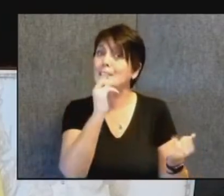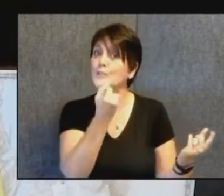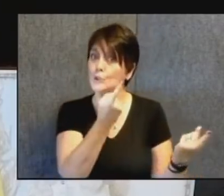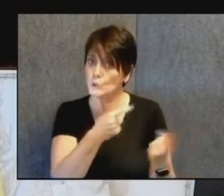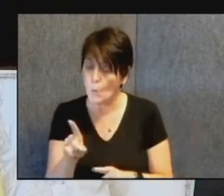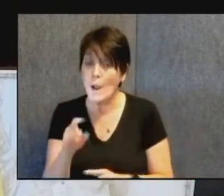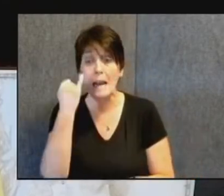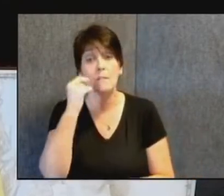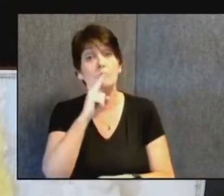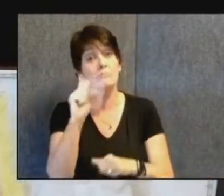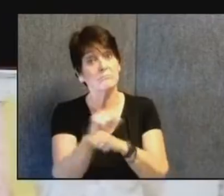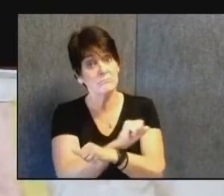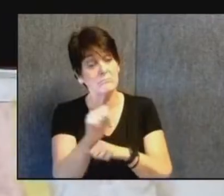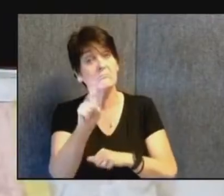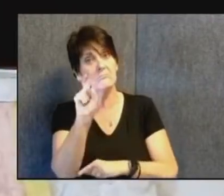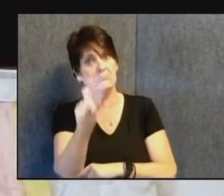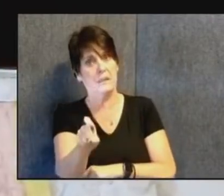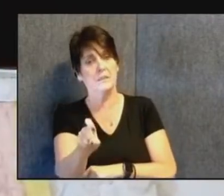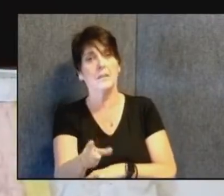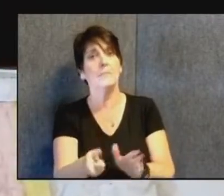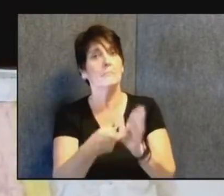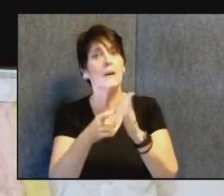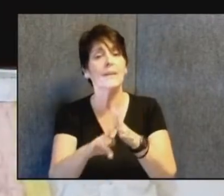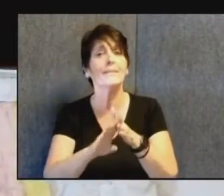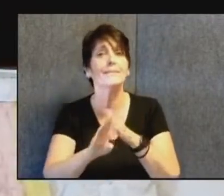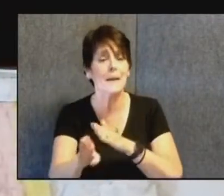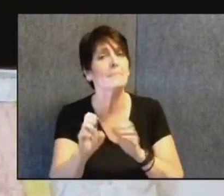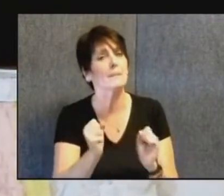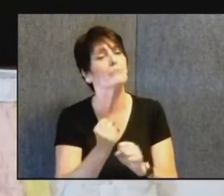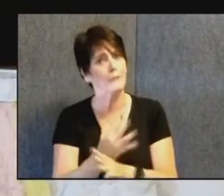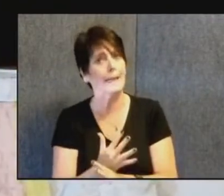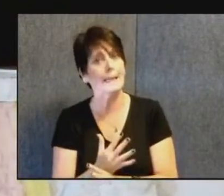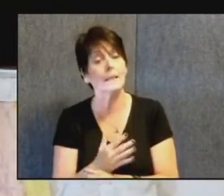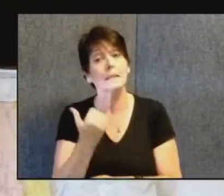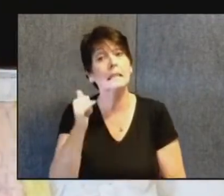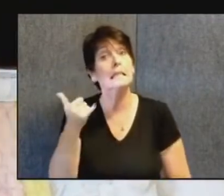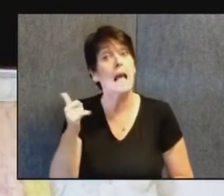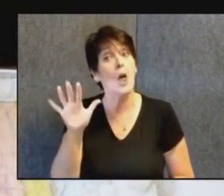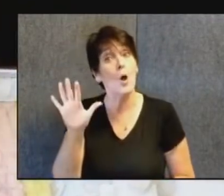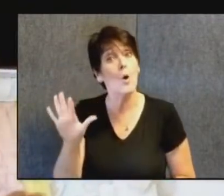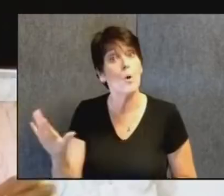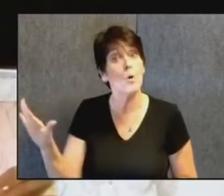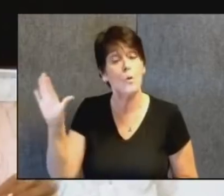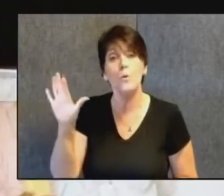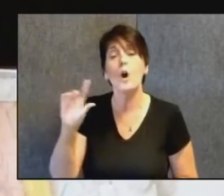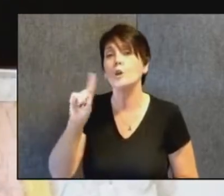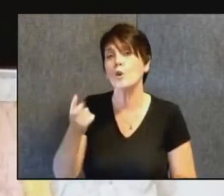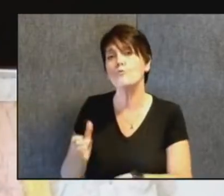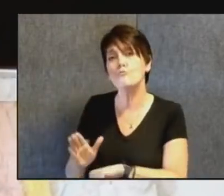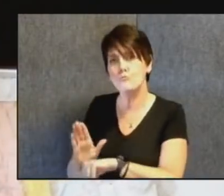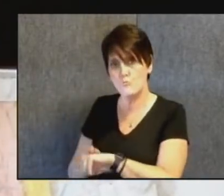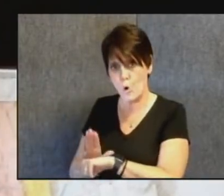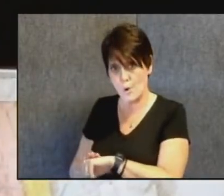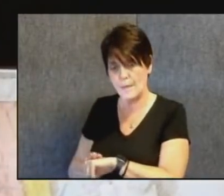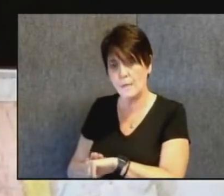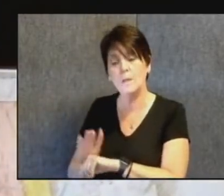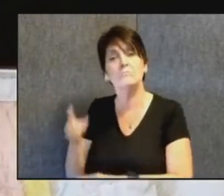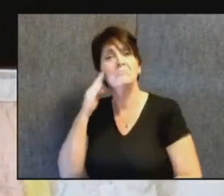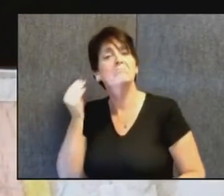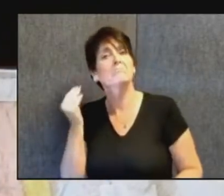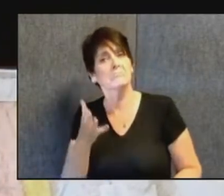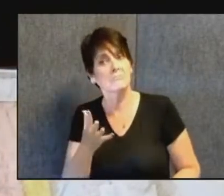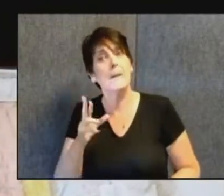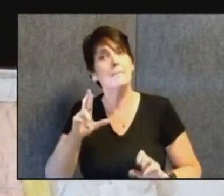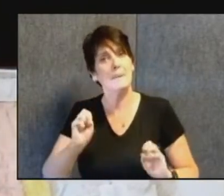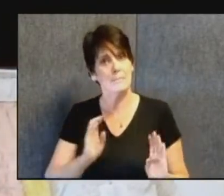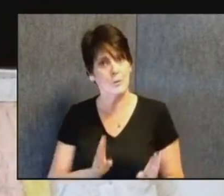on, should we need to at some point make it a mandatory evacuation area. But anything in yellow right now is just a warning. It's just letting you know that you need to